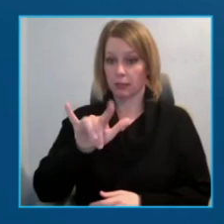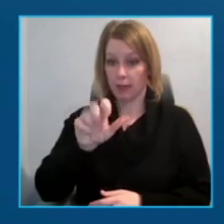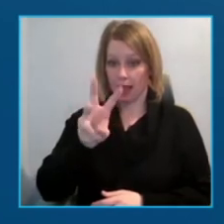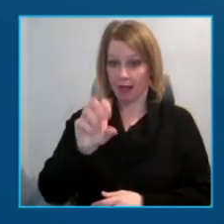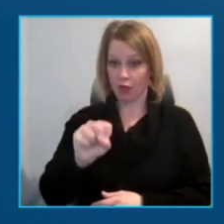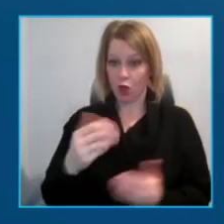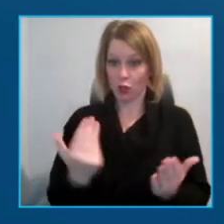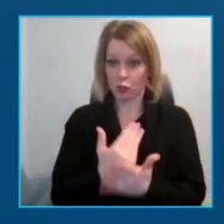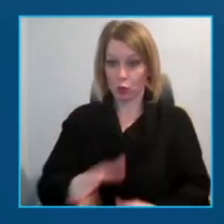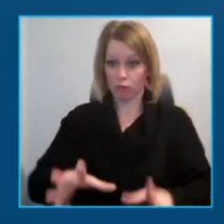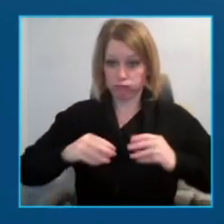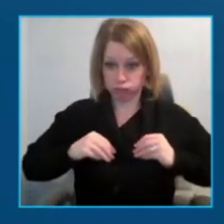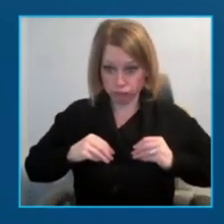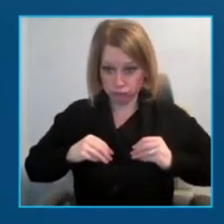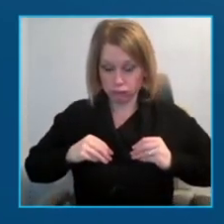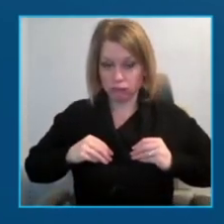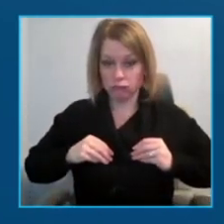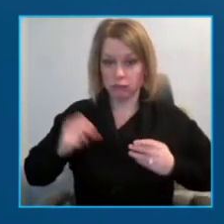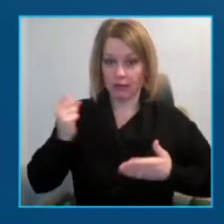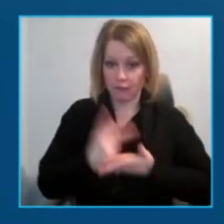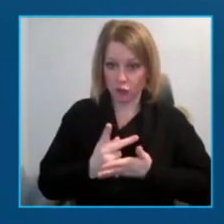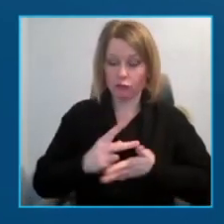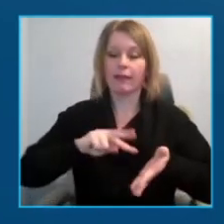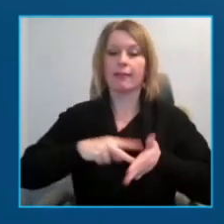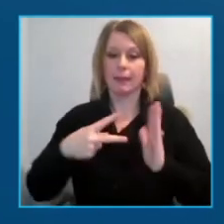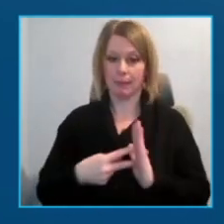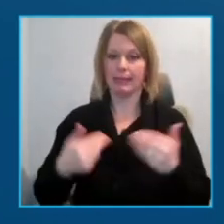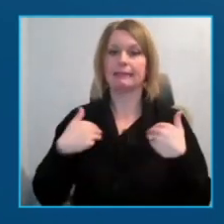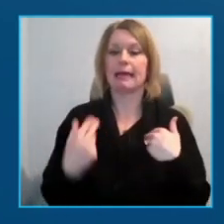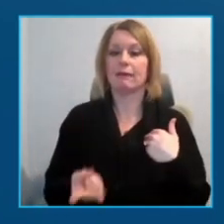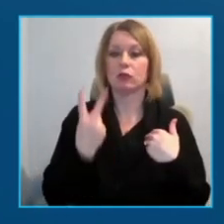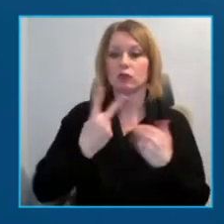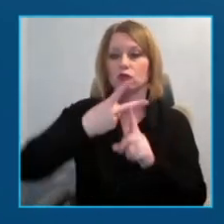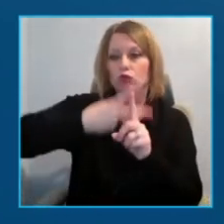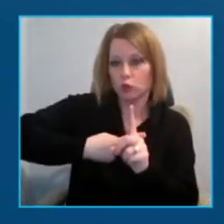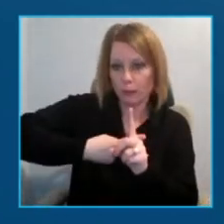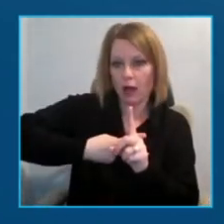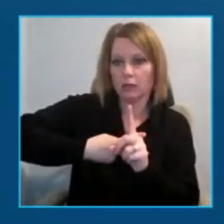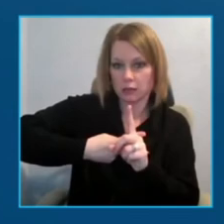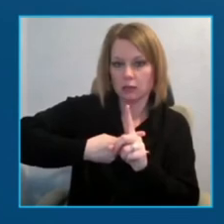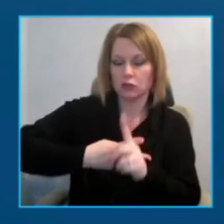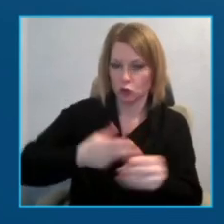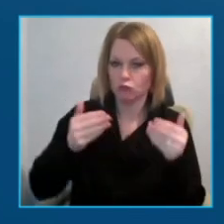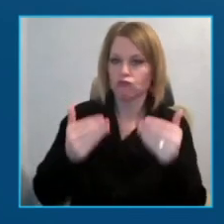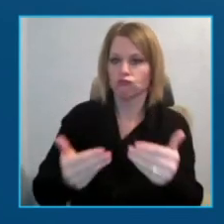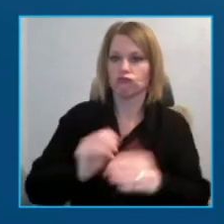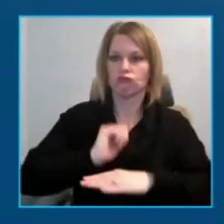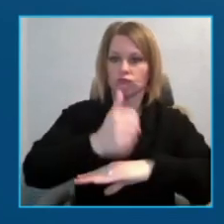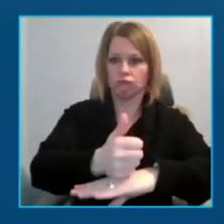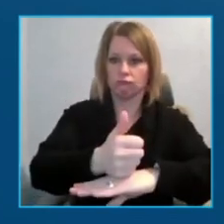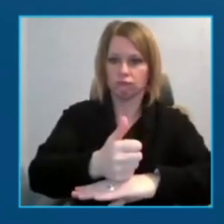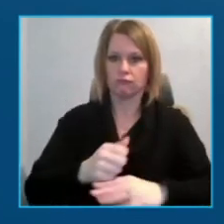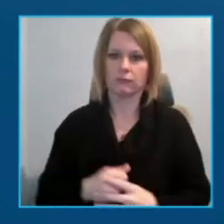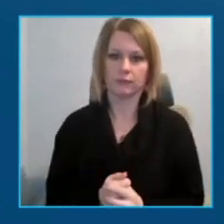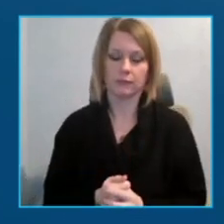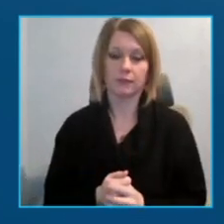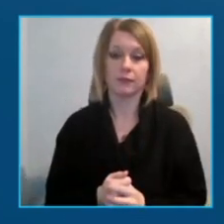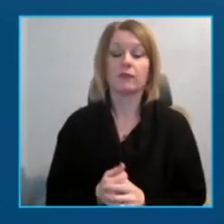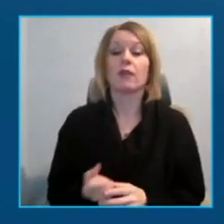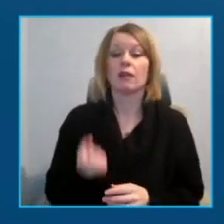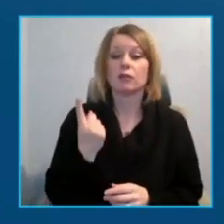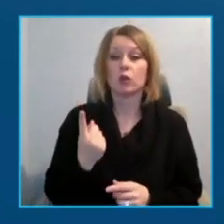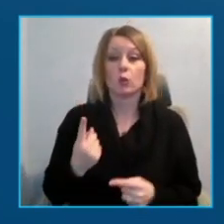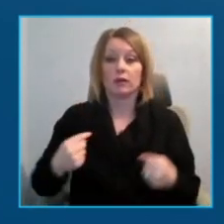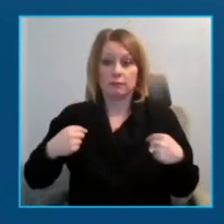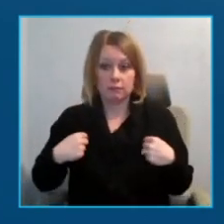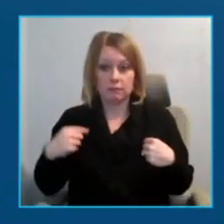have 2 months to implement any provisions. So this isn't, while this is the end of our action,